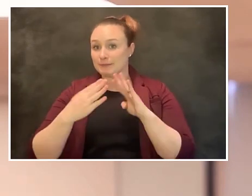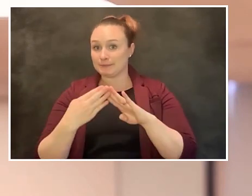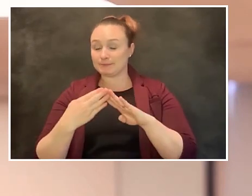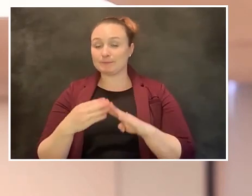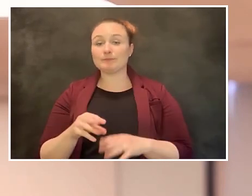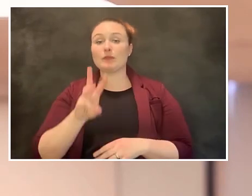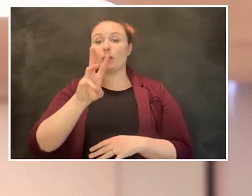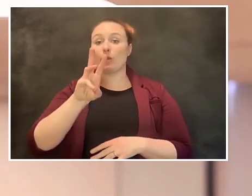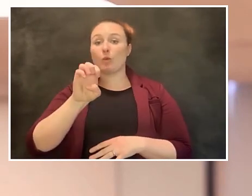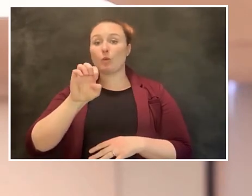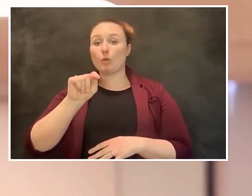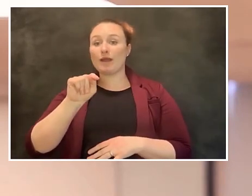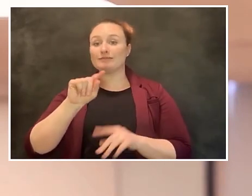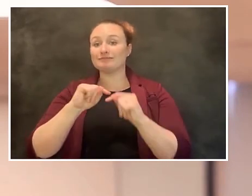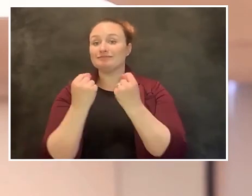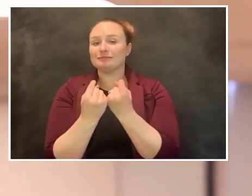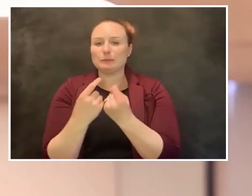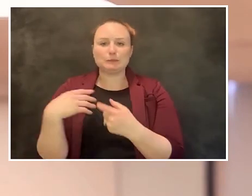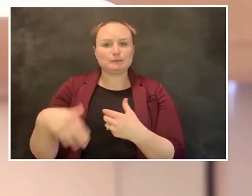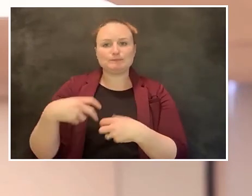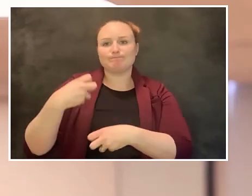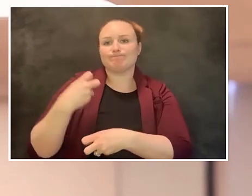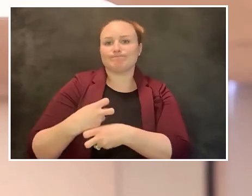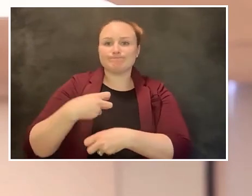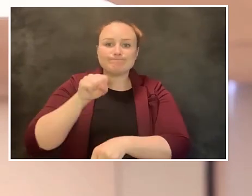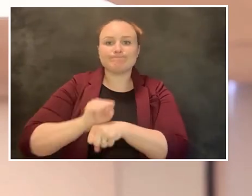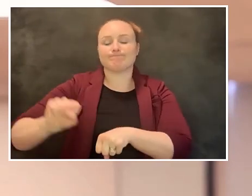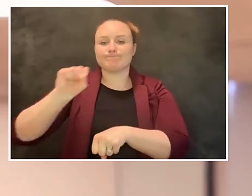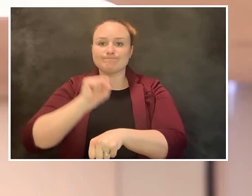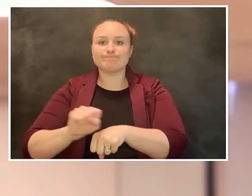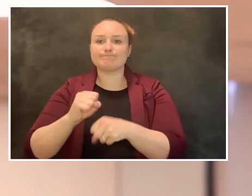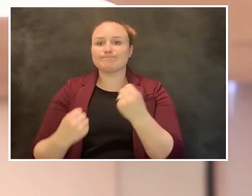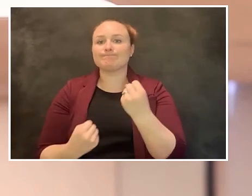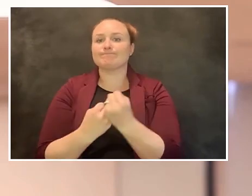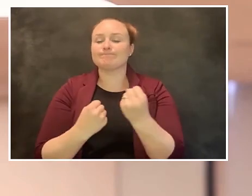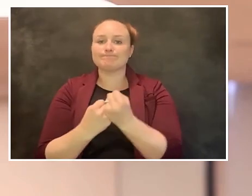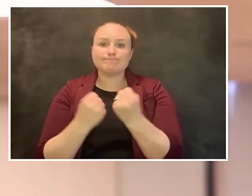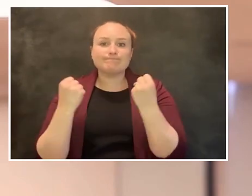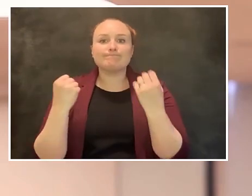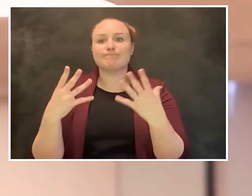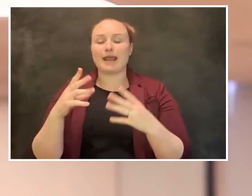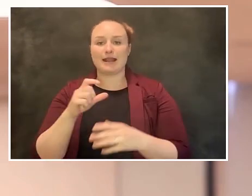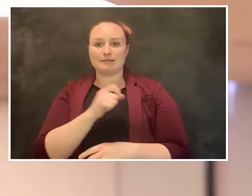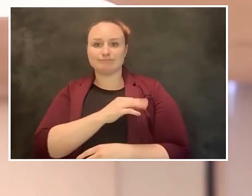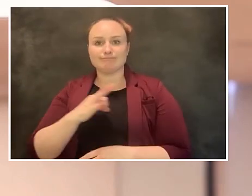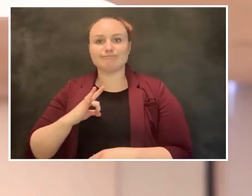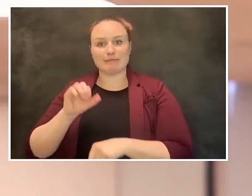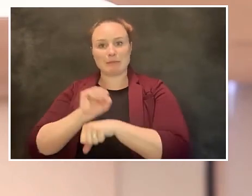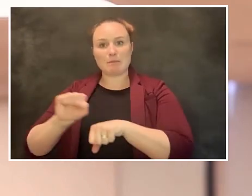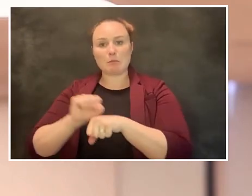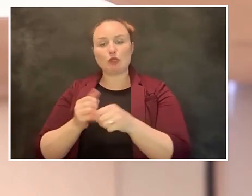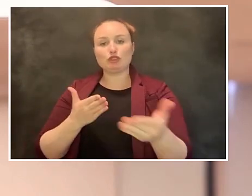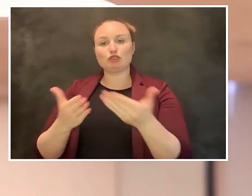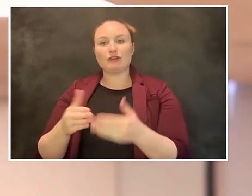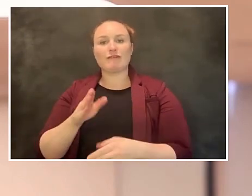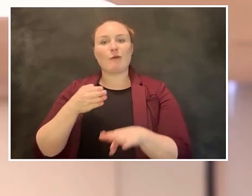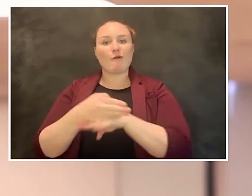team is hard at work to support more than 1,700 employees who serve more than 60,000 people each